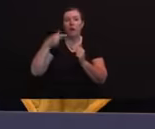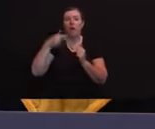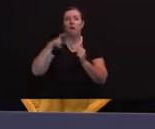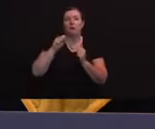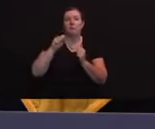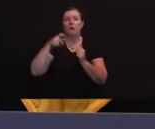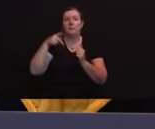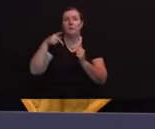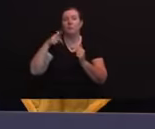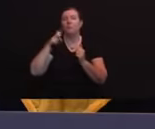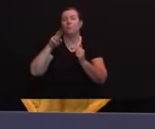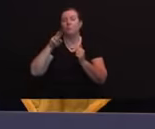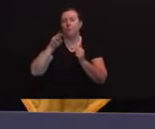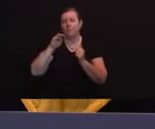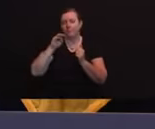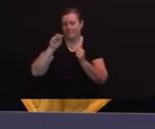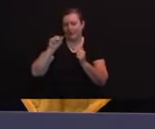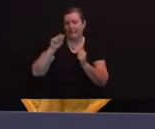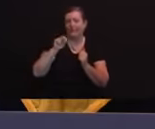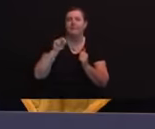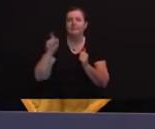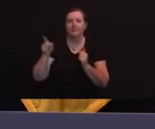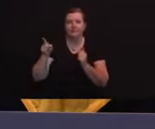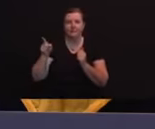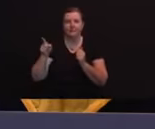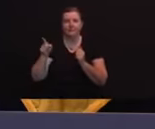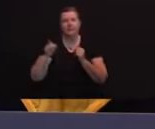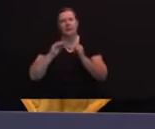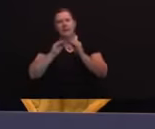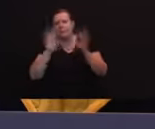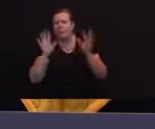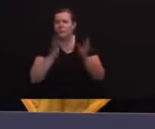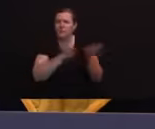as the distribution plan may be, we need the feds.